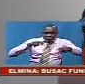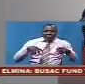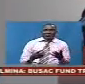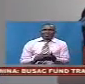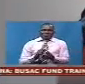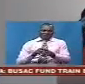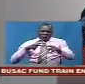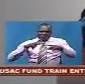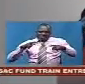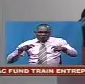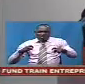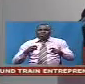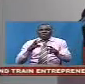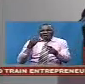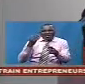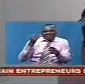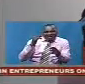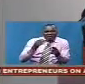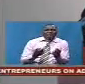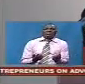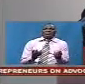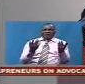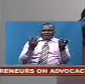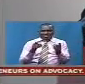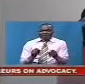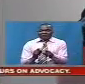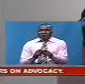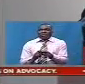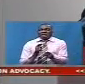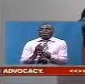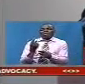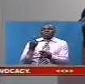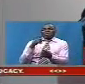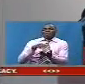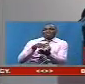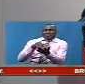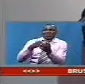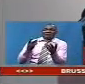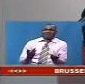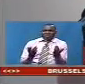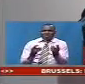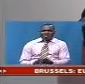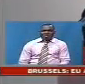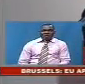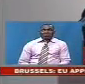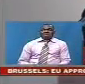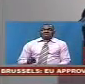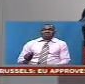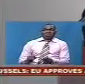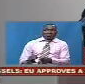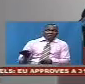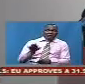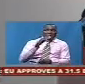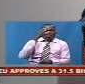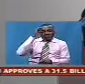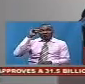launch a detailed investigation into the recent fire outbreaks. As you may already